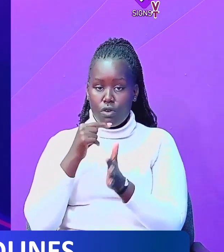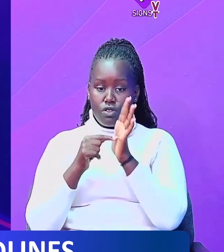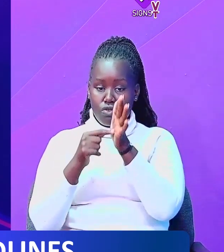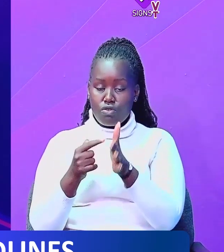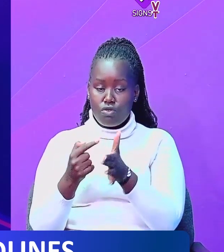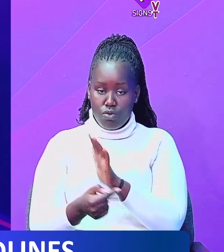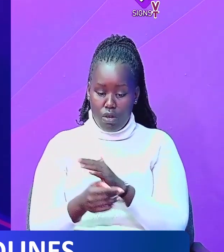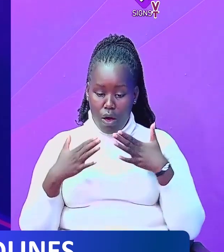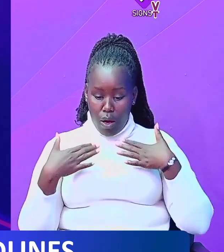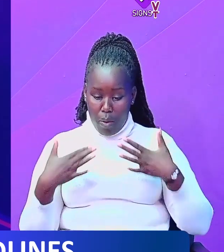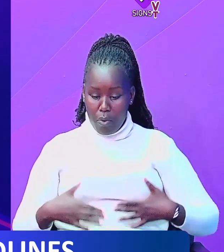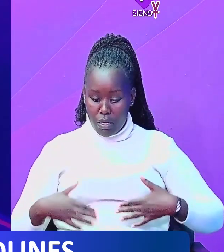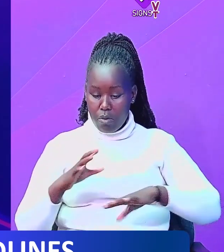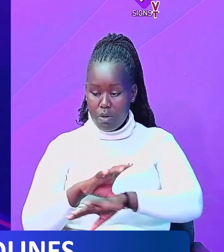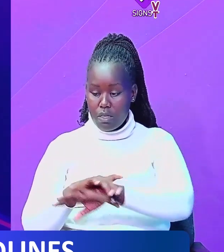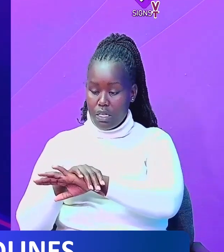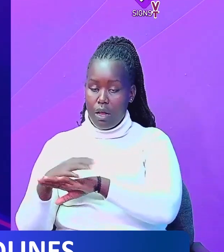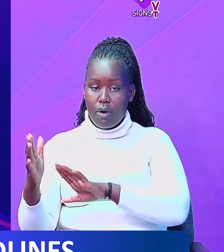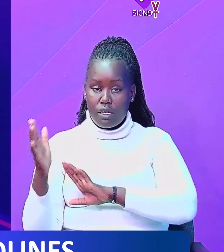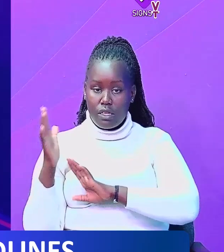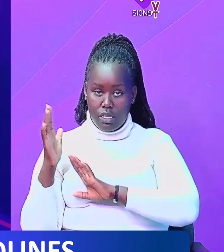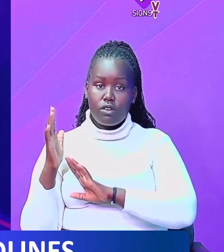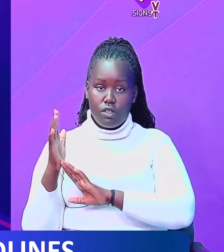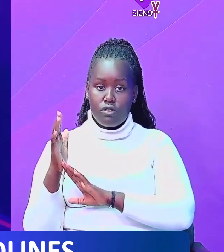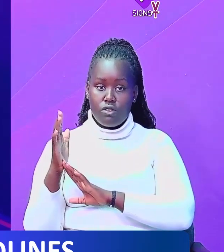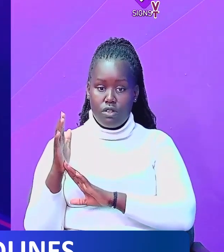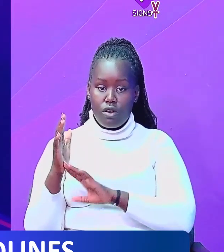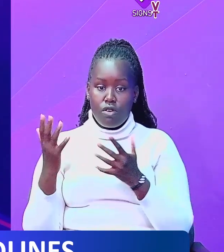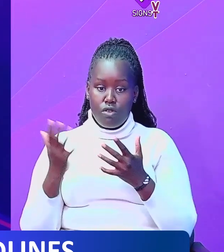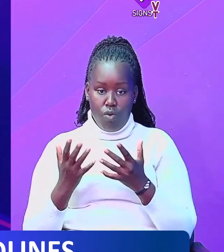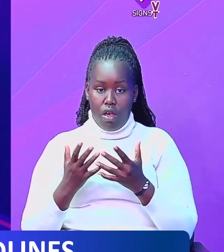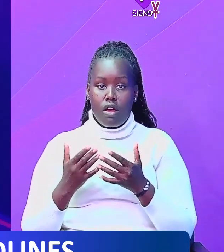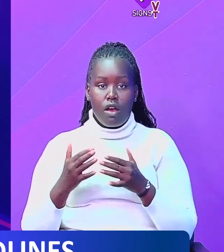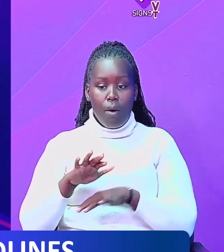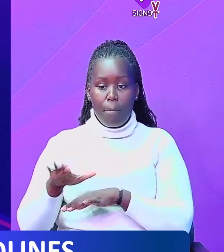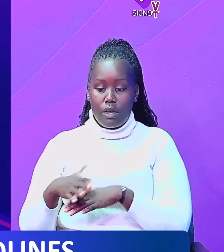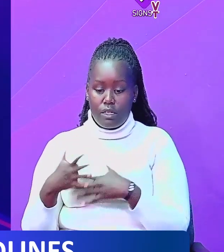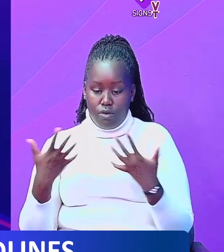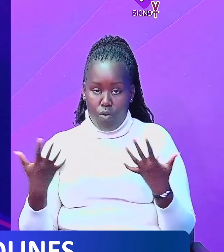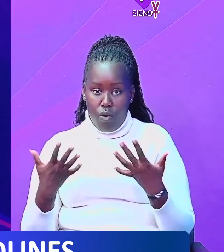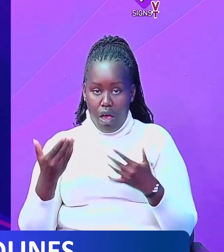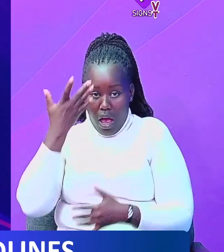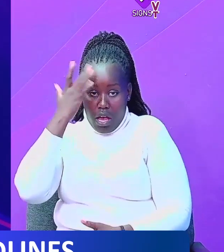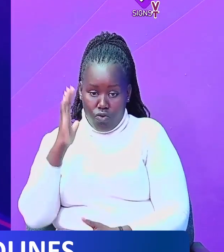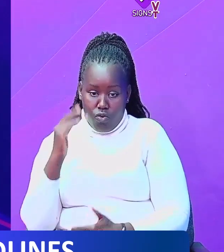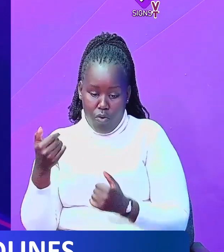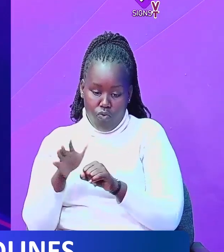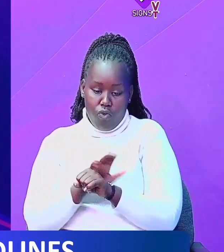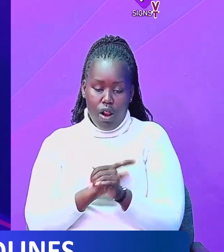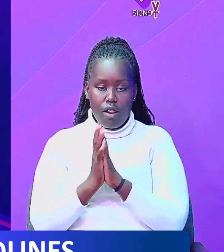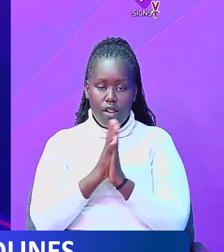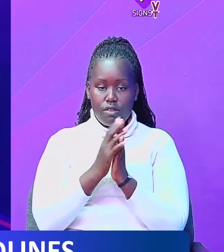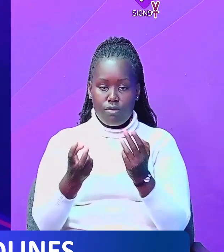taken by security forces to undisclosed locations. Here are the full details to the story.